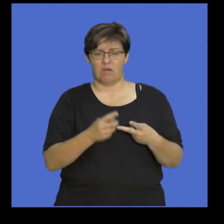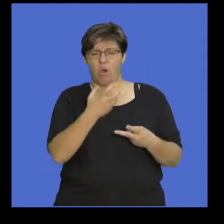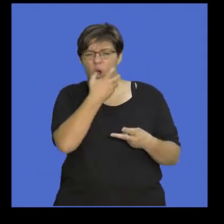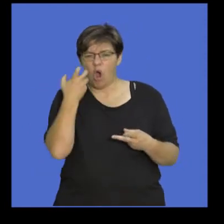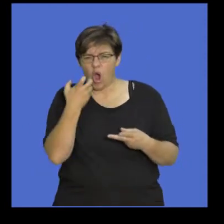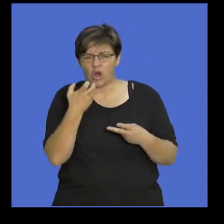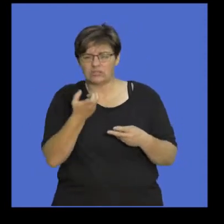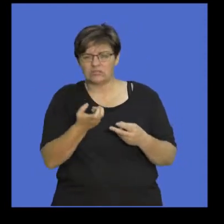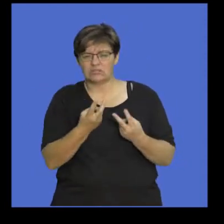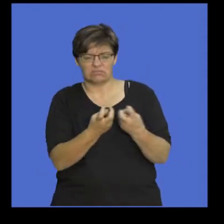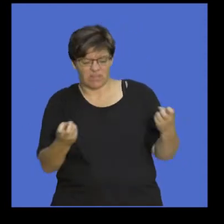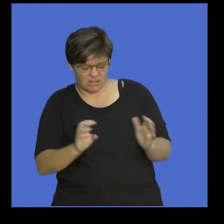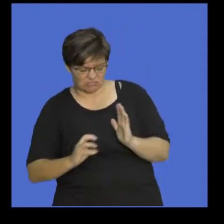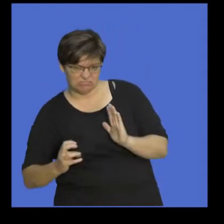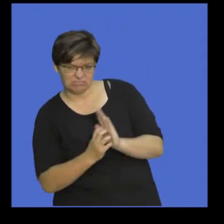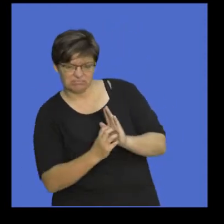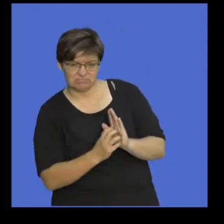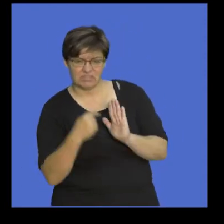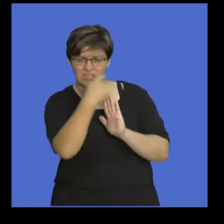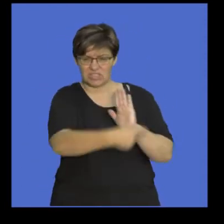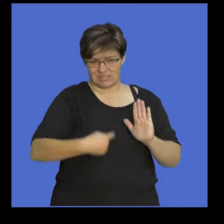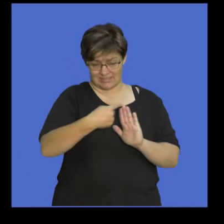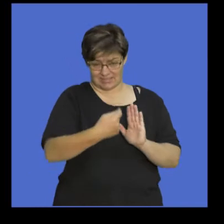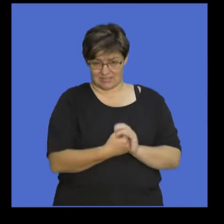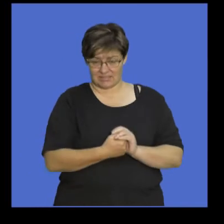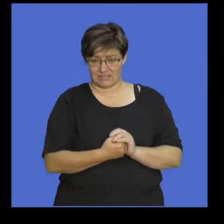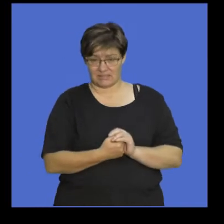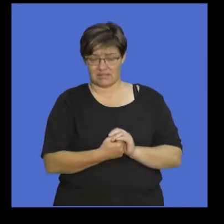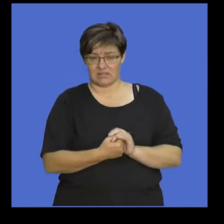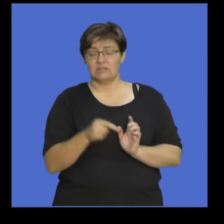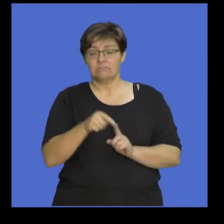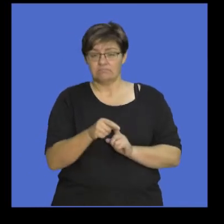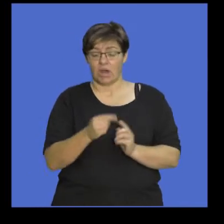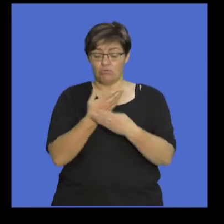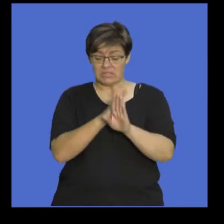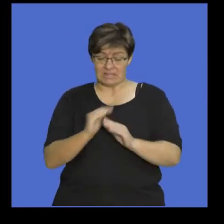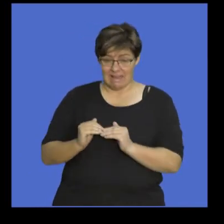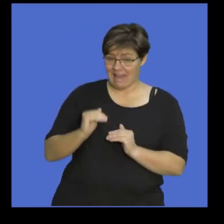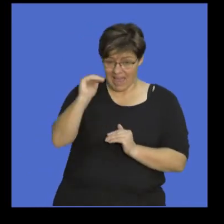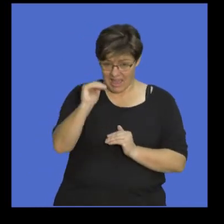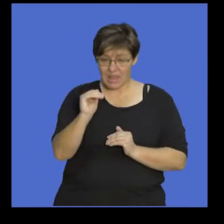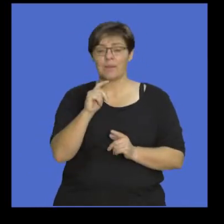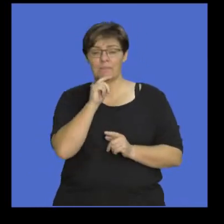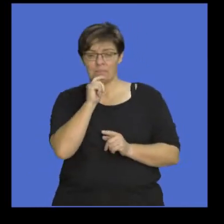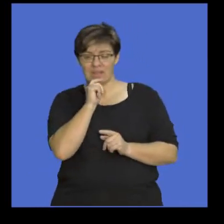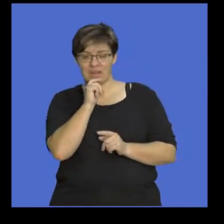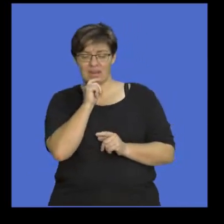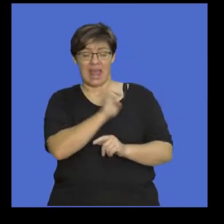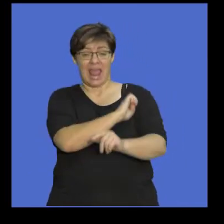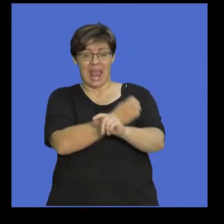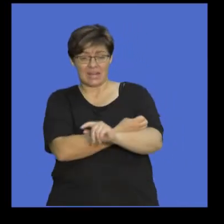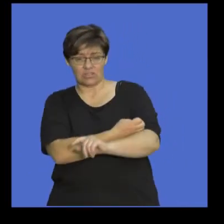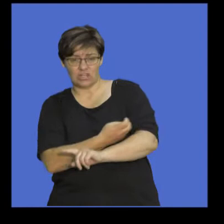heating appliance that you connect in your circuit, okay? So when a component has high resistance, there is more energy